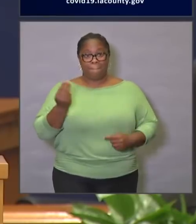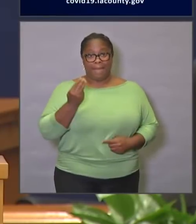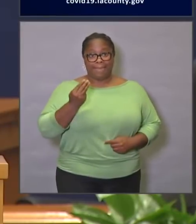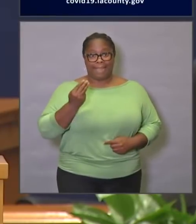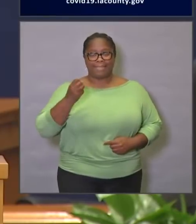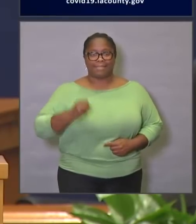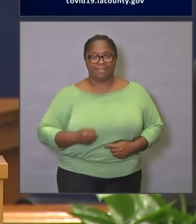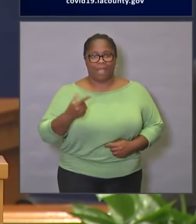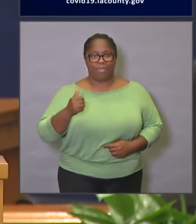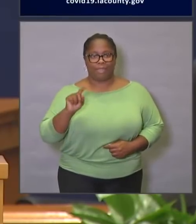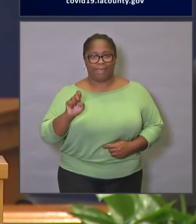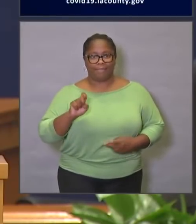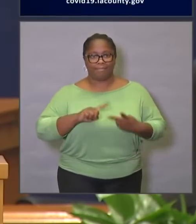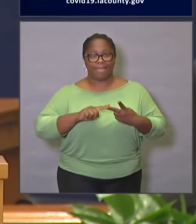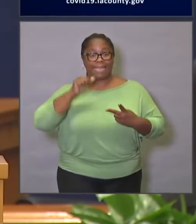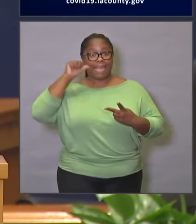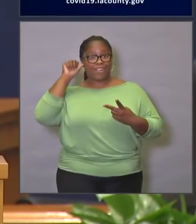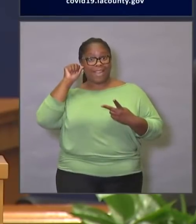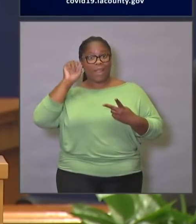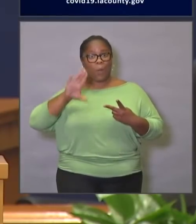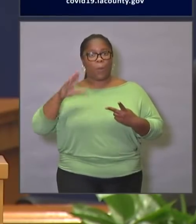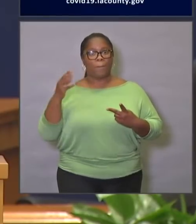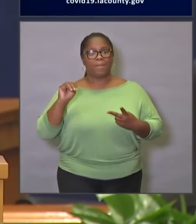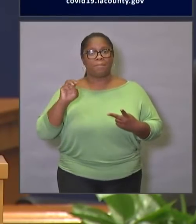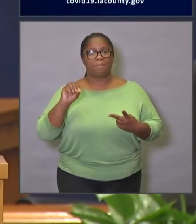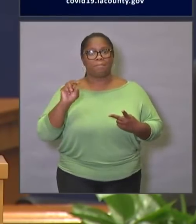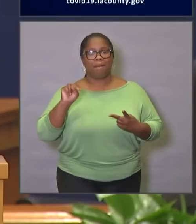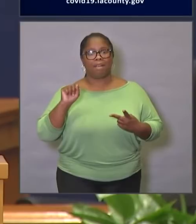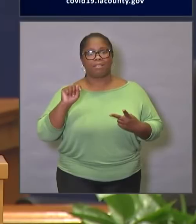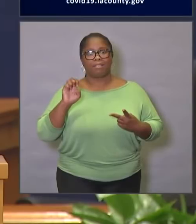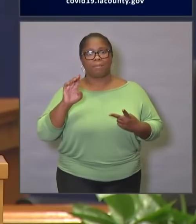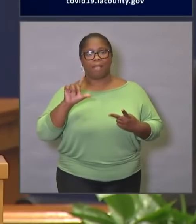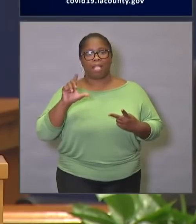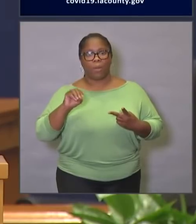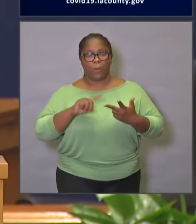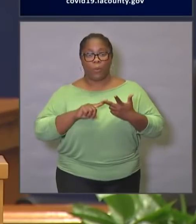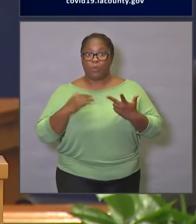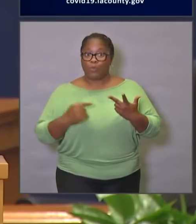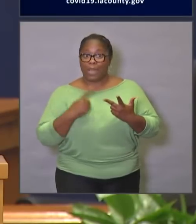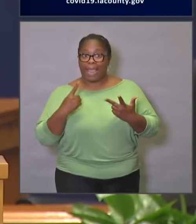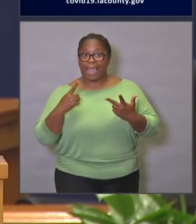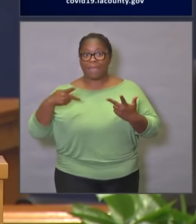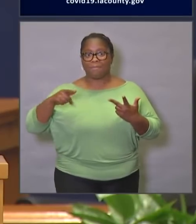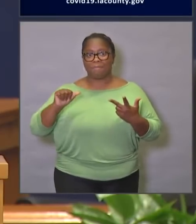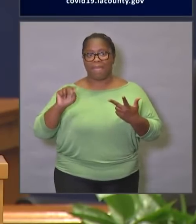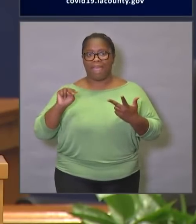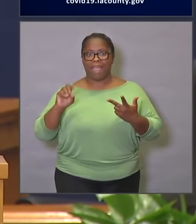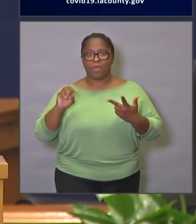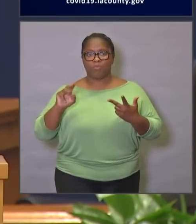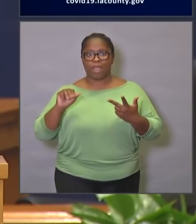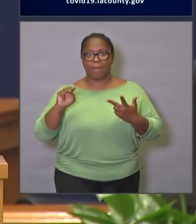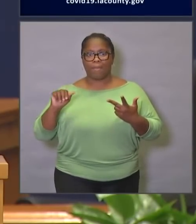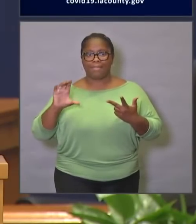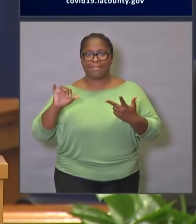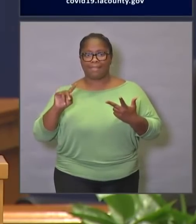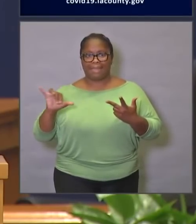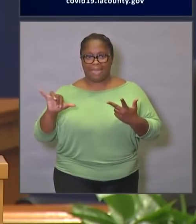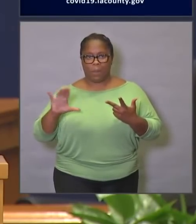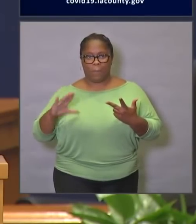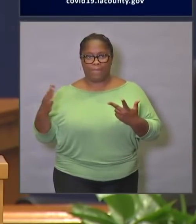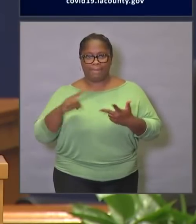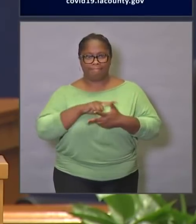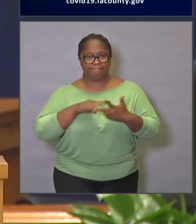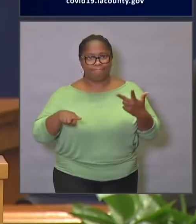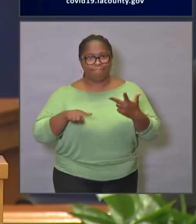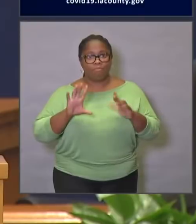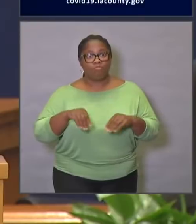Southgate, yesterday, Montebello, and today the Panorama City site is opening. This increases our weekly capacity by